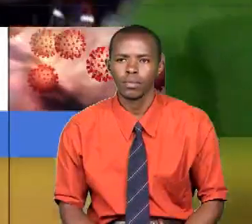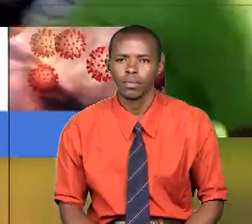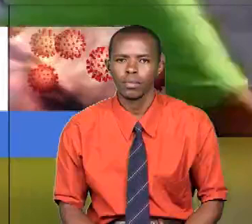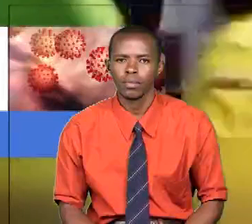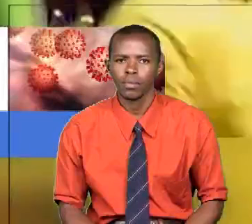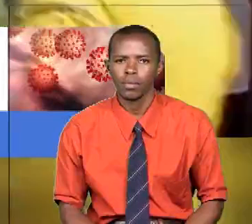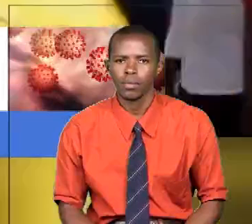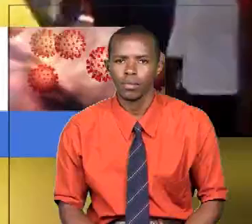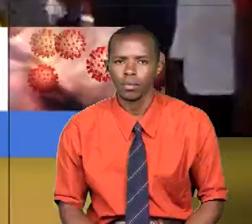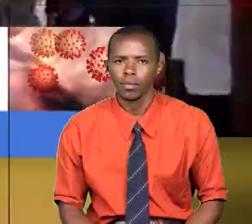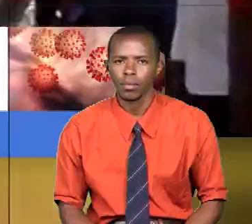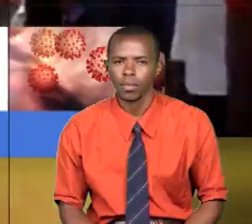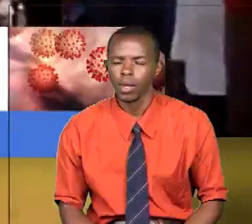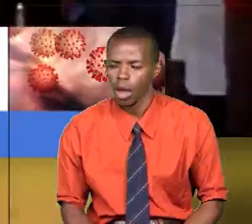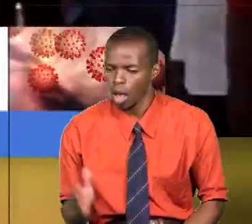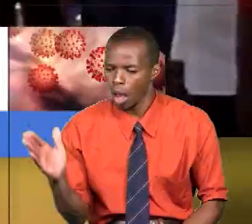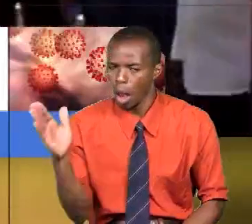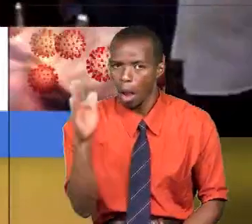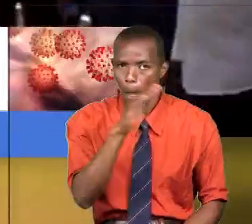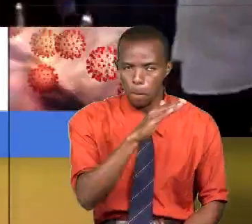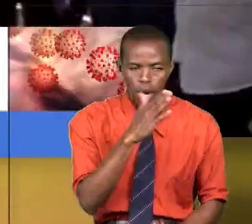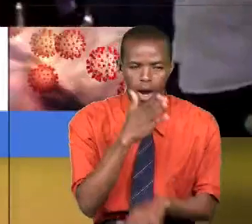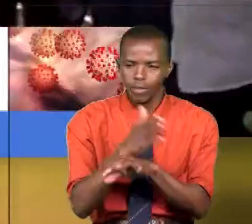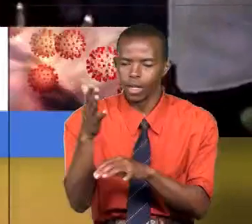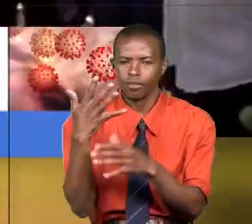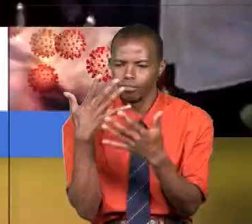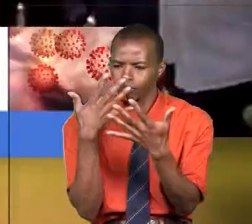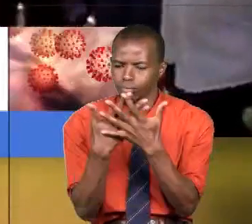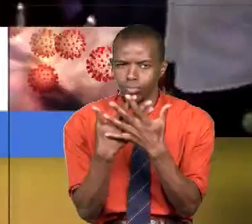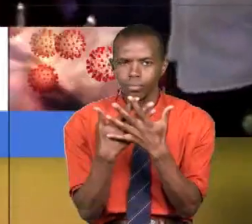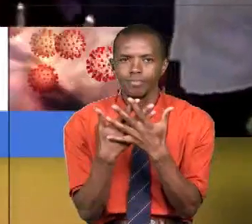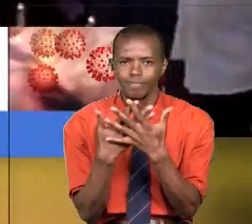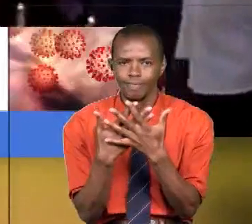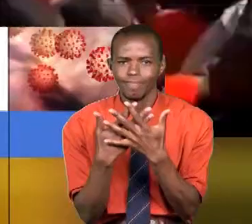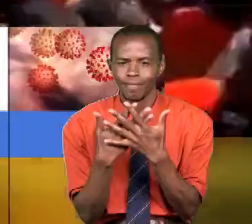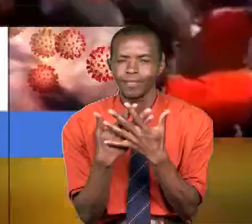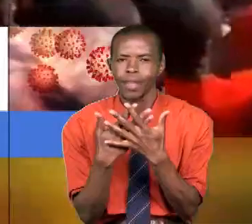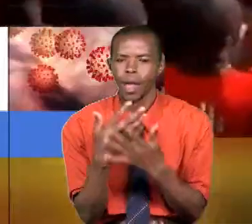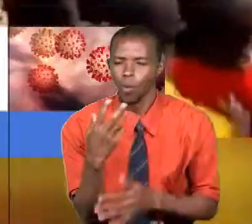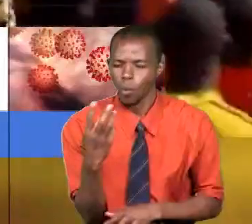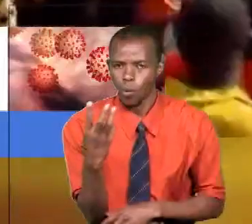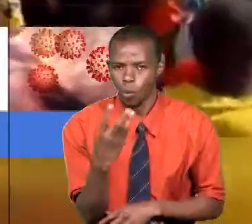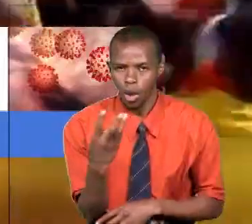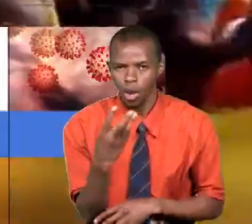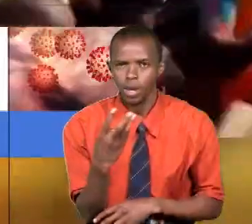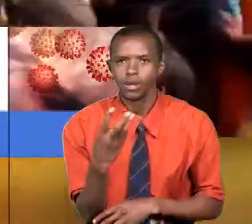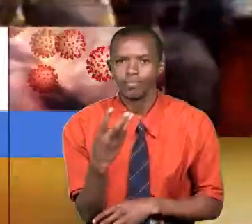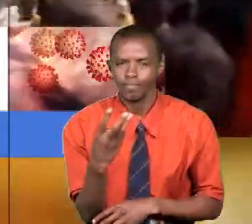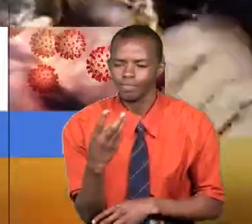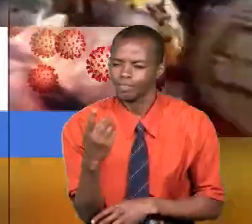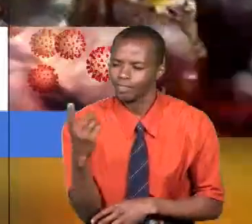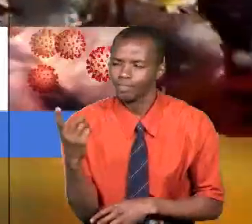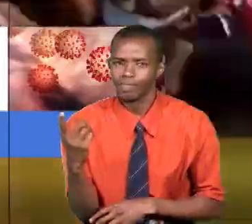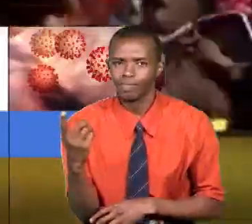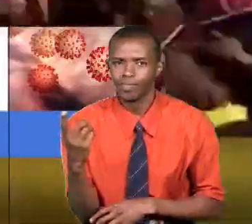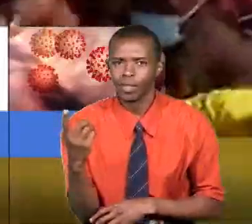Really, I'm delighted by his return after a decade in exile out of this country. I'm so happy. Camara's exile eventually paved